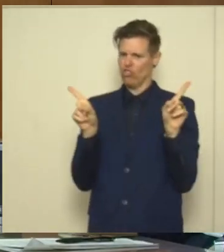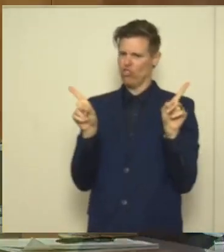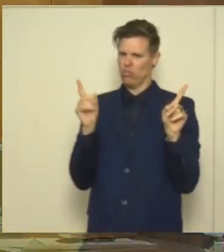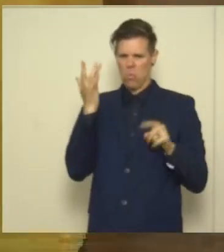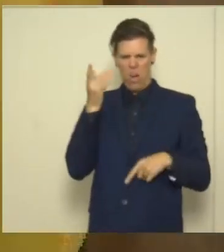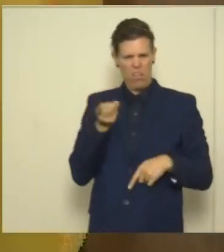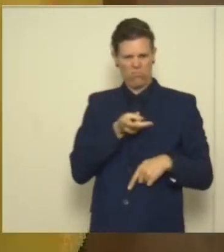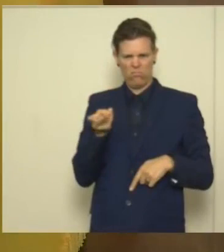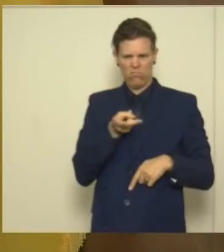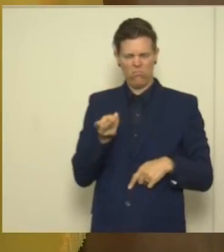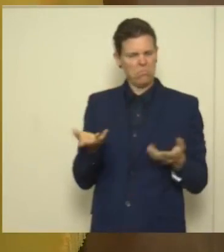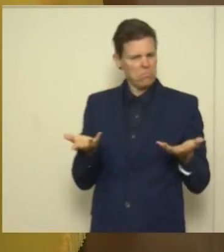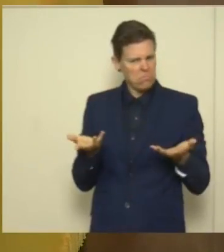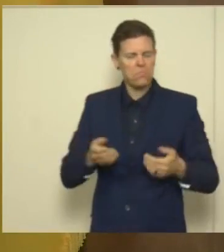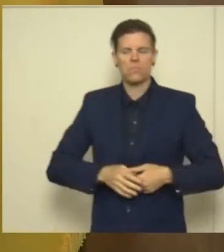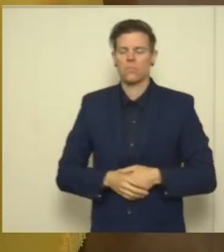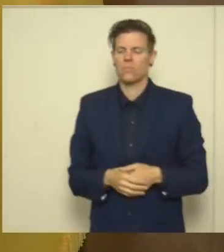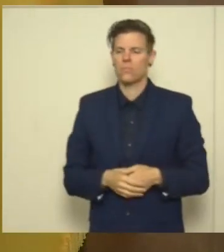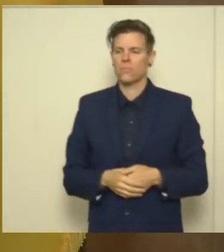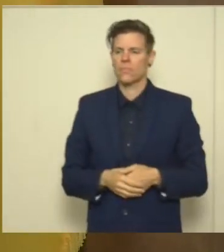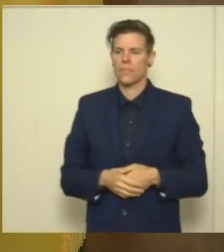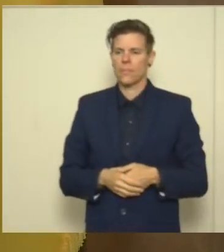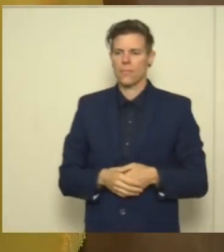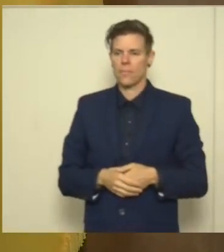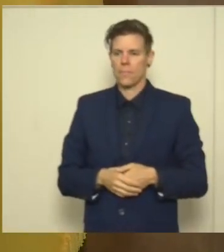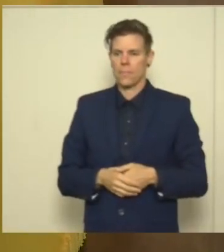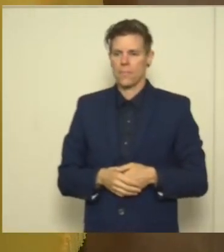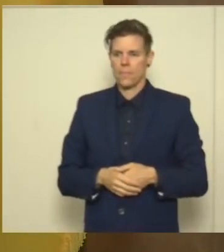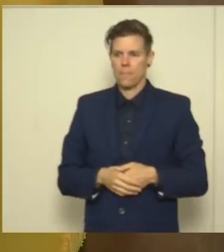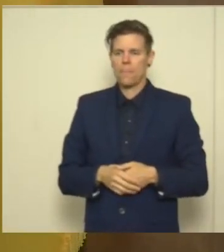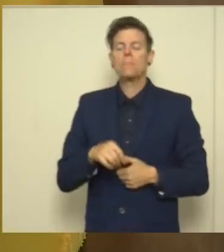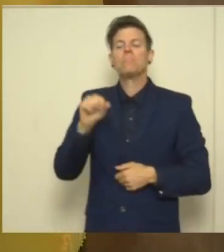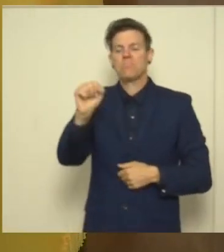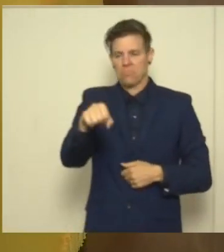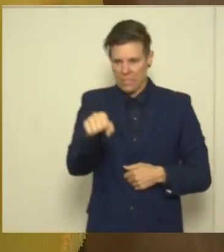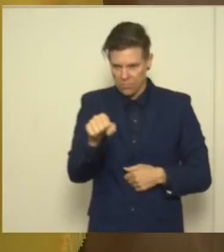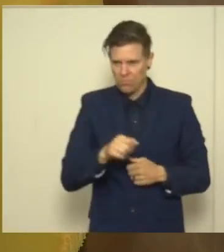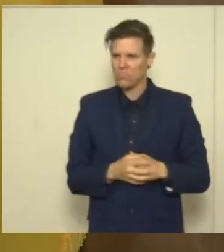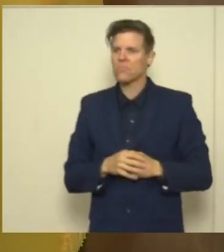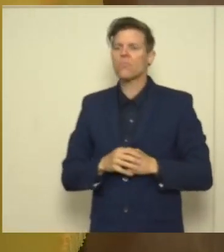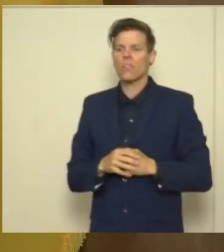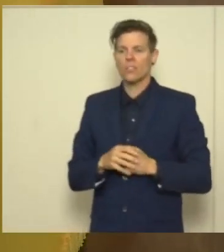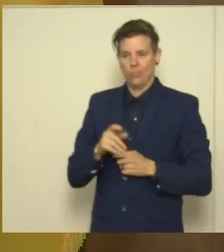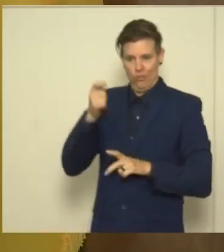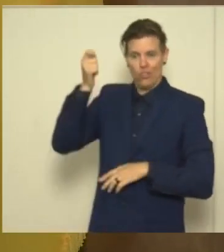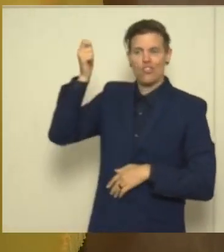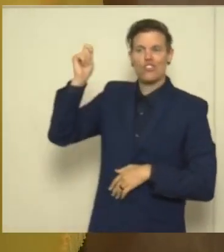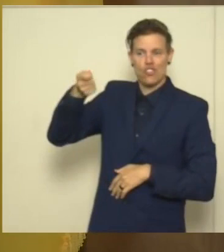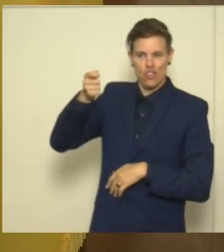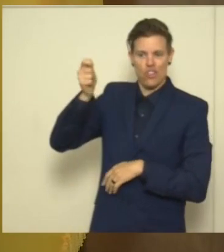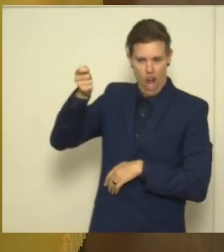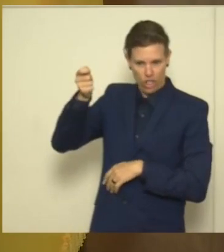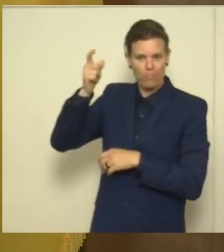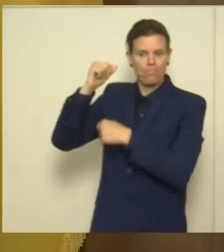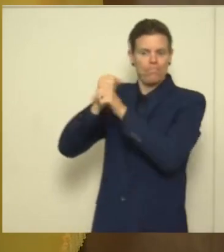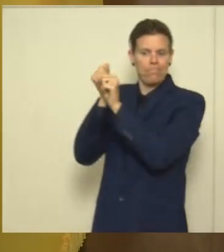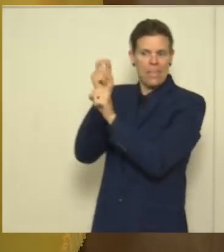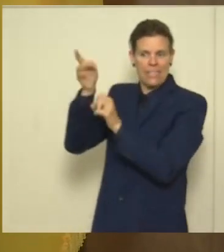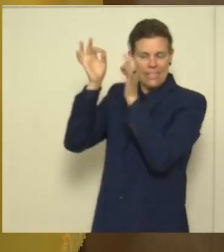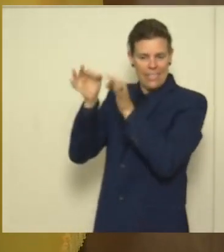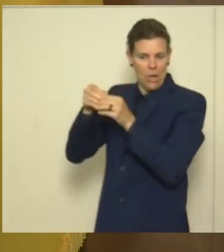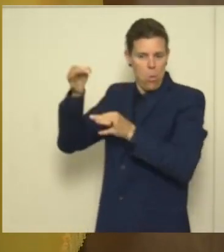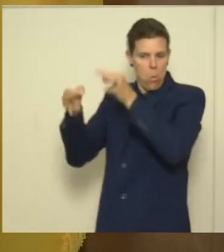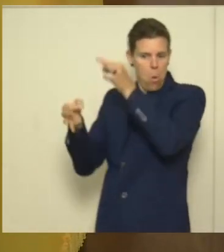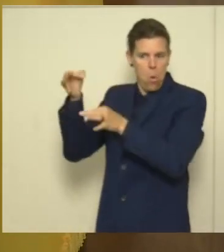Thank you for that question. And so yes, a fact finder, a judge is going to make a decision. That decision has not been made, but arguments